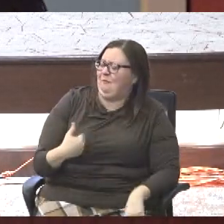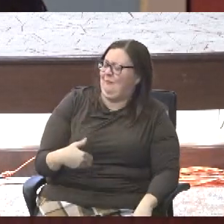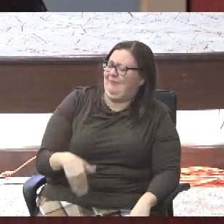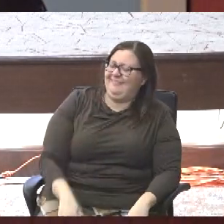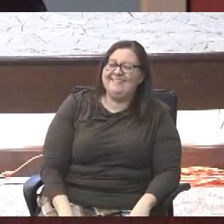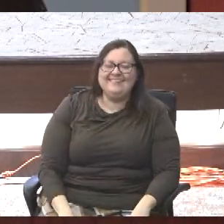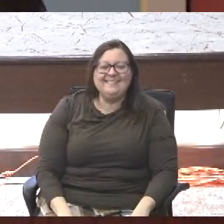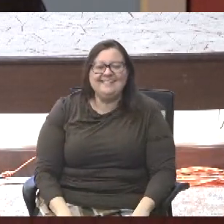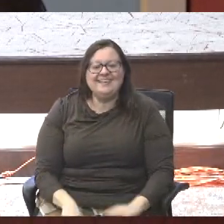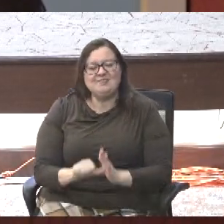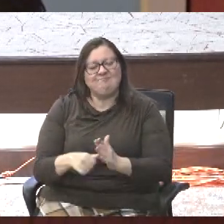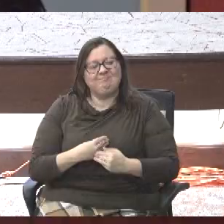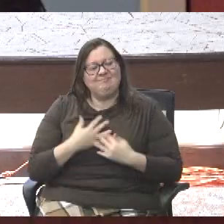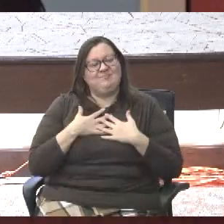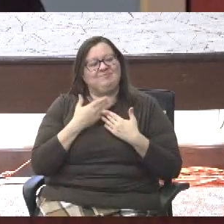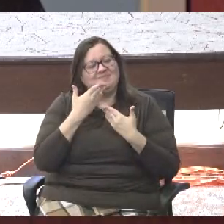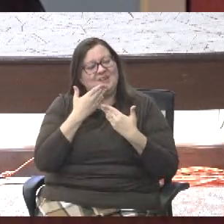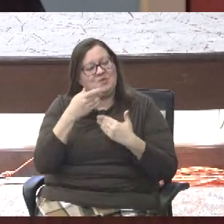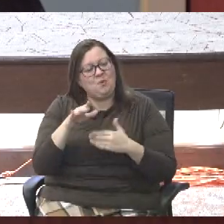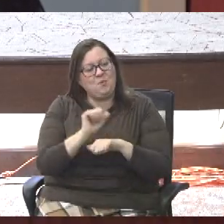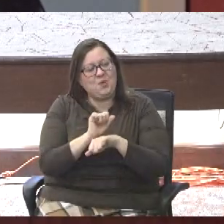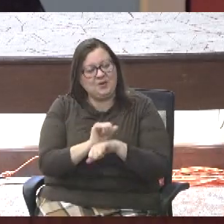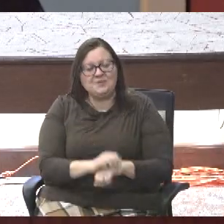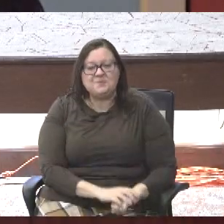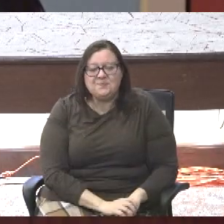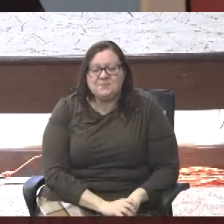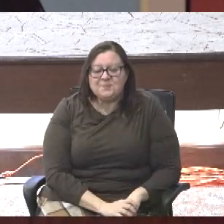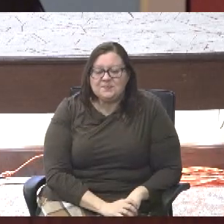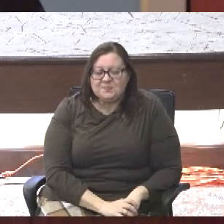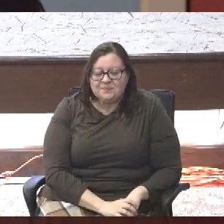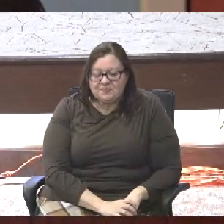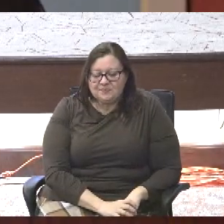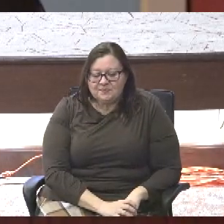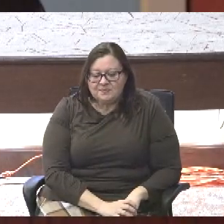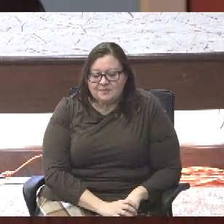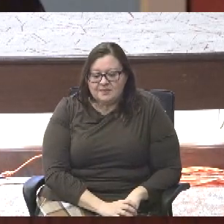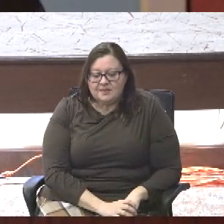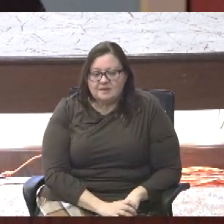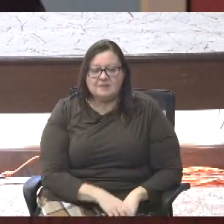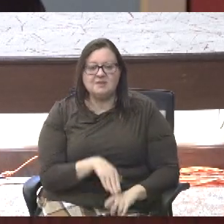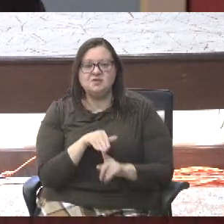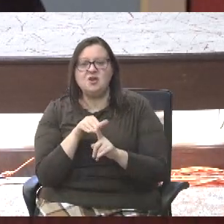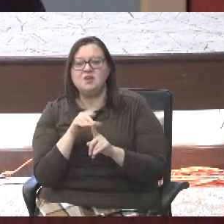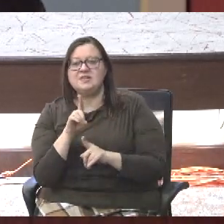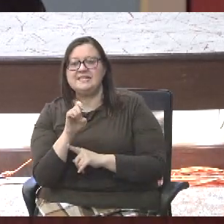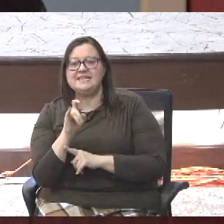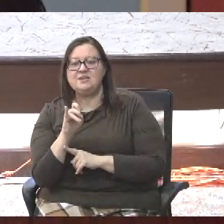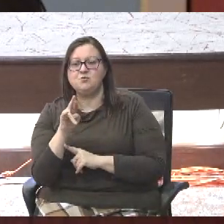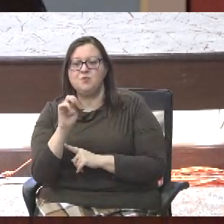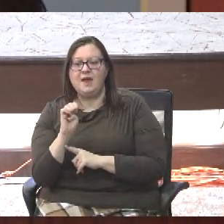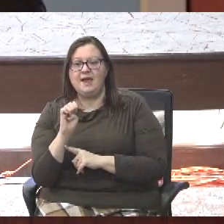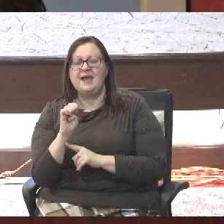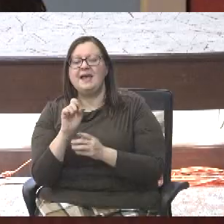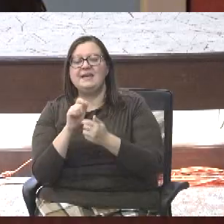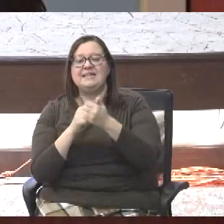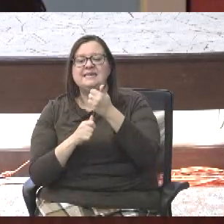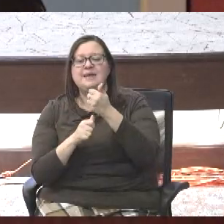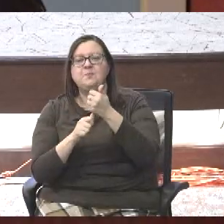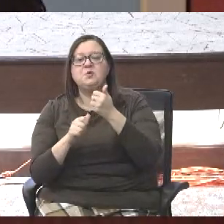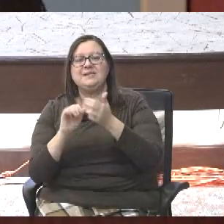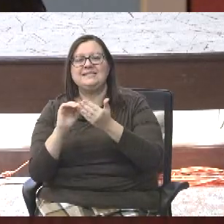I'm incredibly appreciative to all the work that went into that. You know, always shout out to Deidre, our deputy city manager, for her work